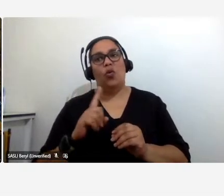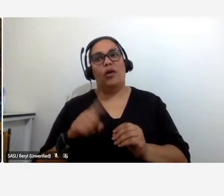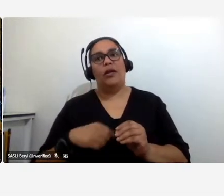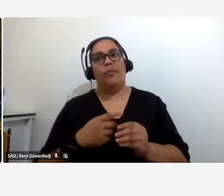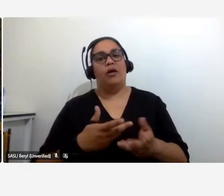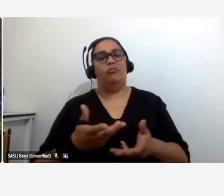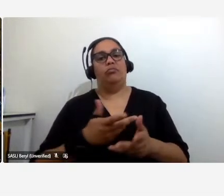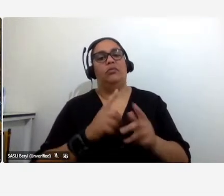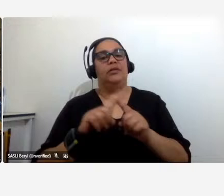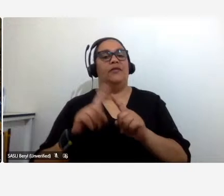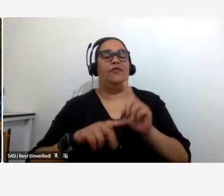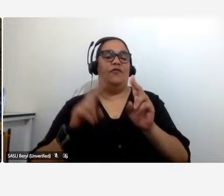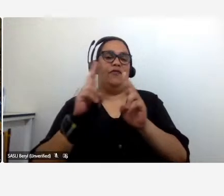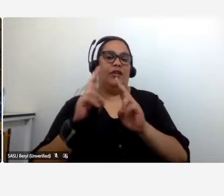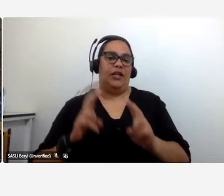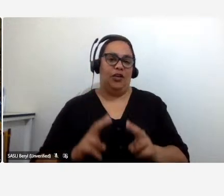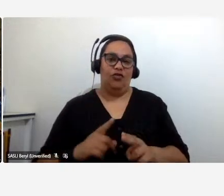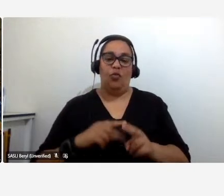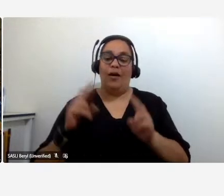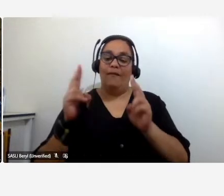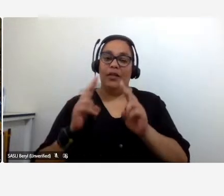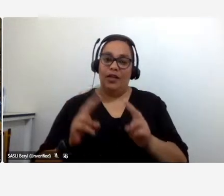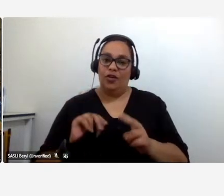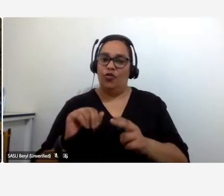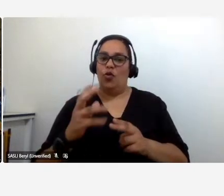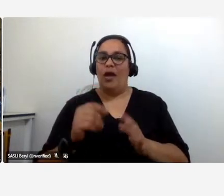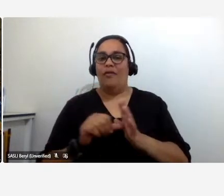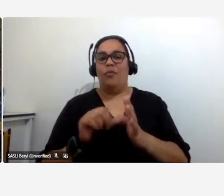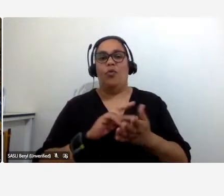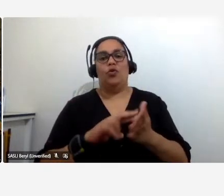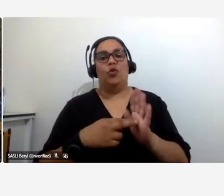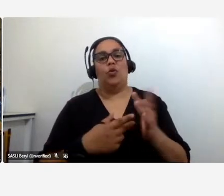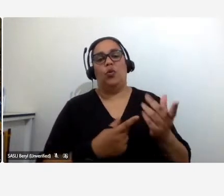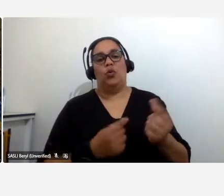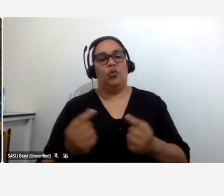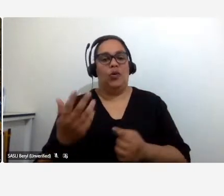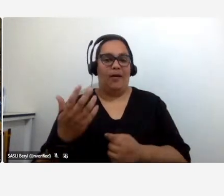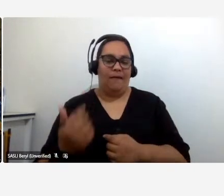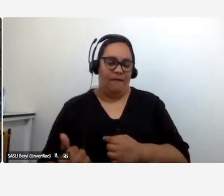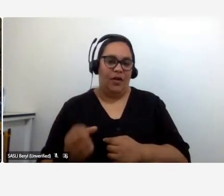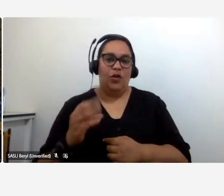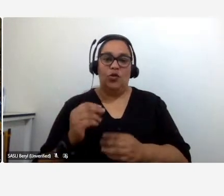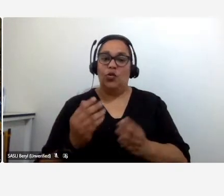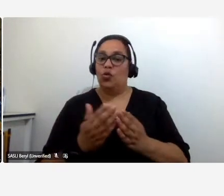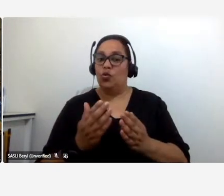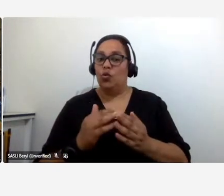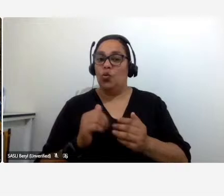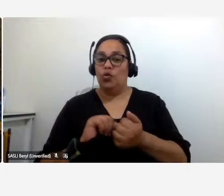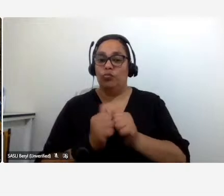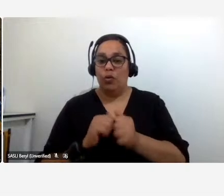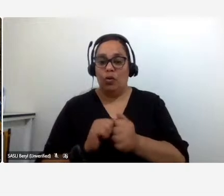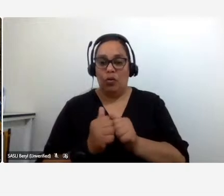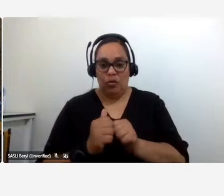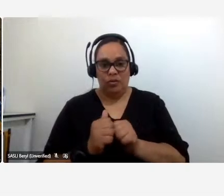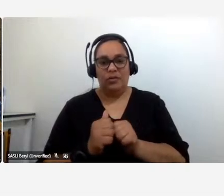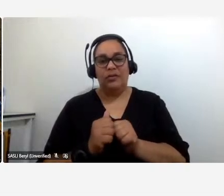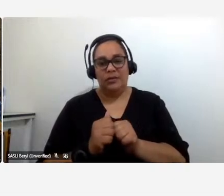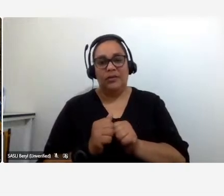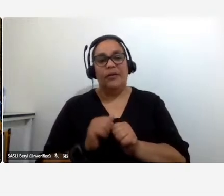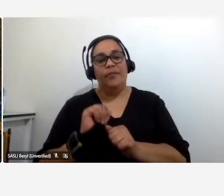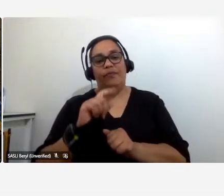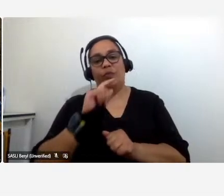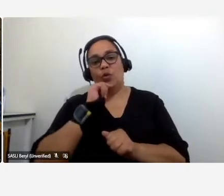with federations, because federations have an important role to play. So school sports